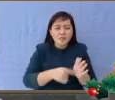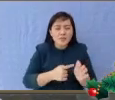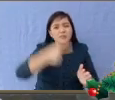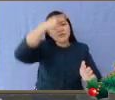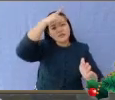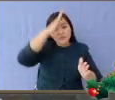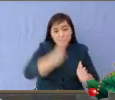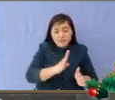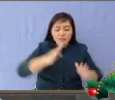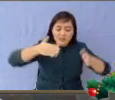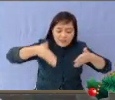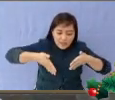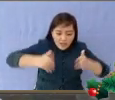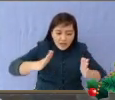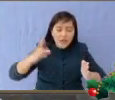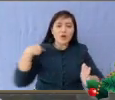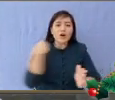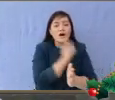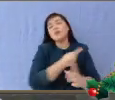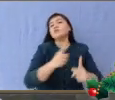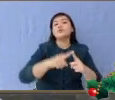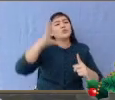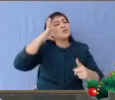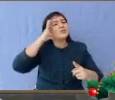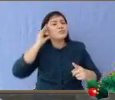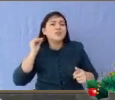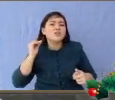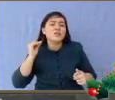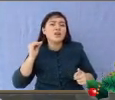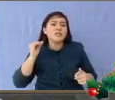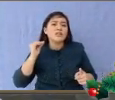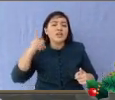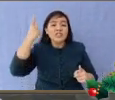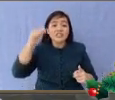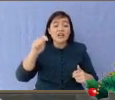ng Diyos na tayo po ay dumaan sa shadow of death, siya